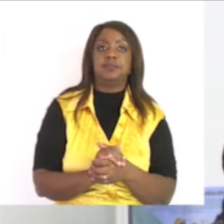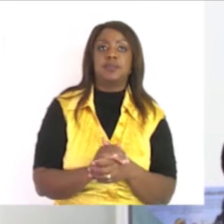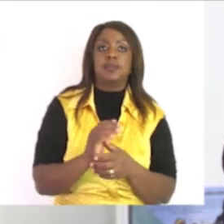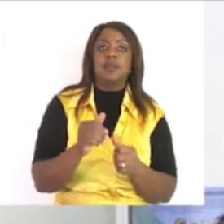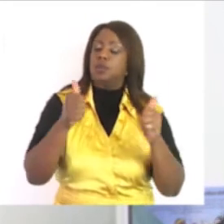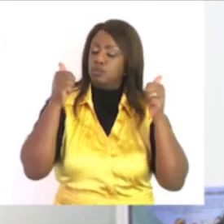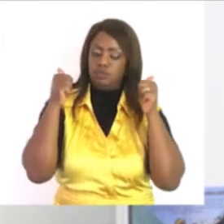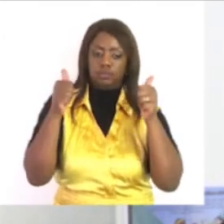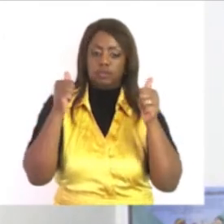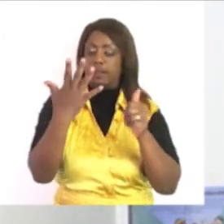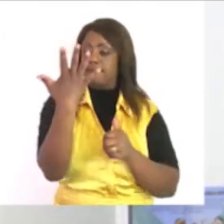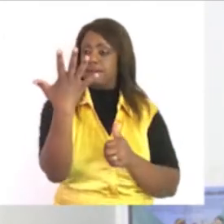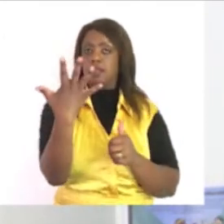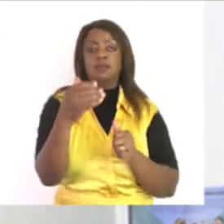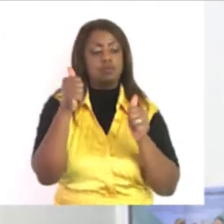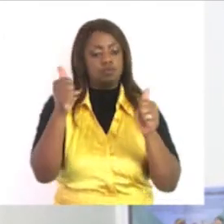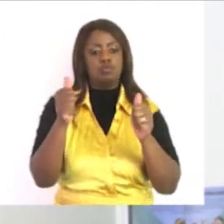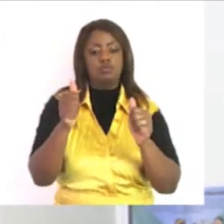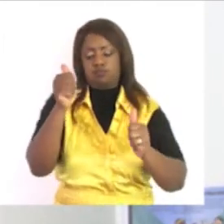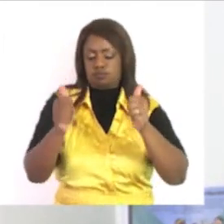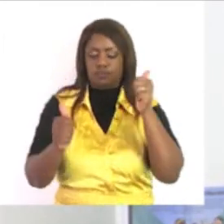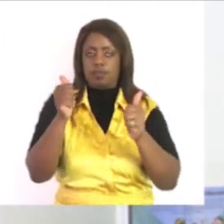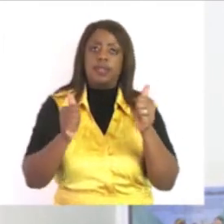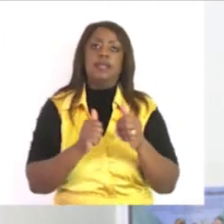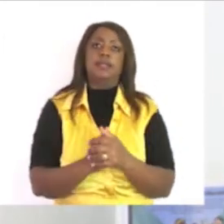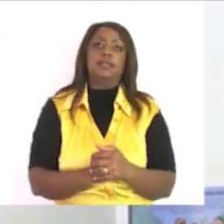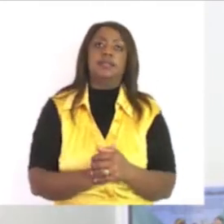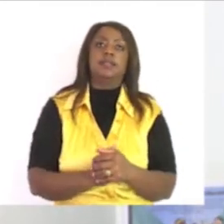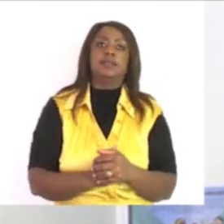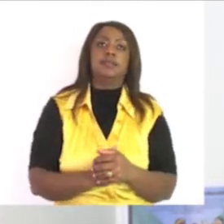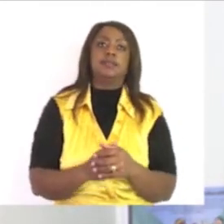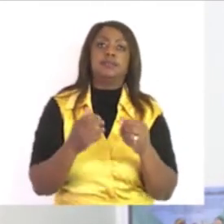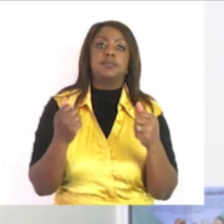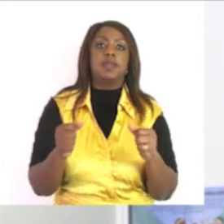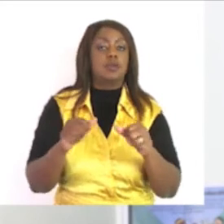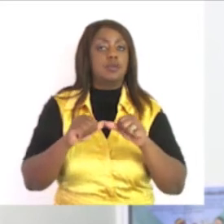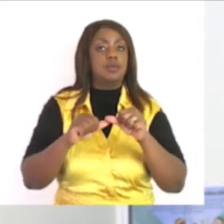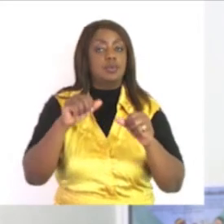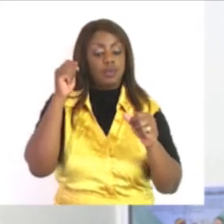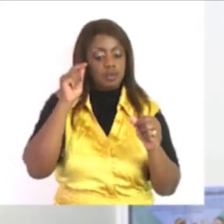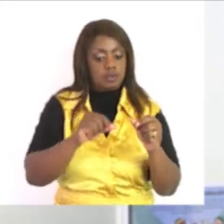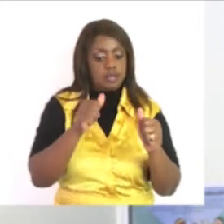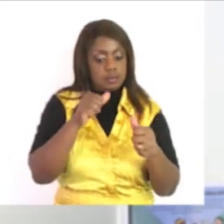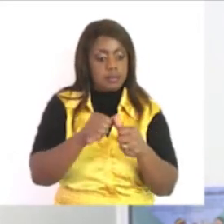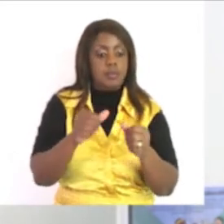then we say this is a very good estimate. We also have to look at the comments, whereby the